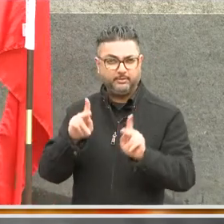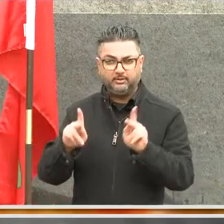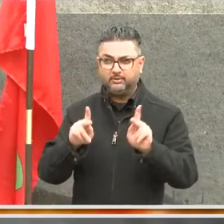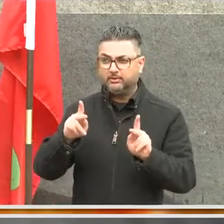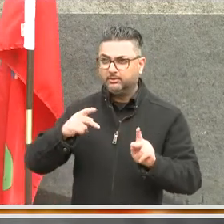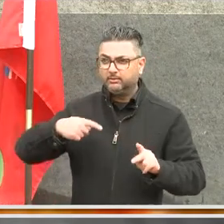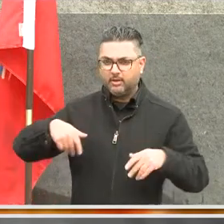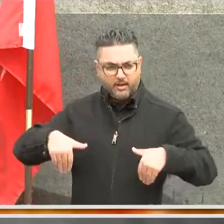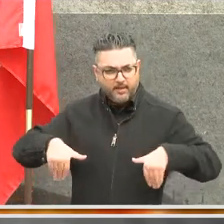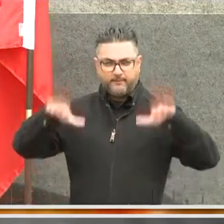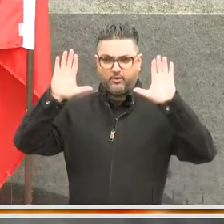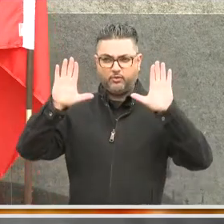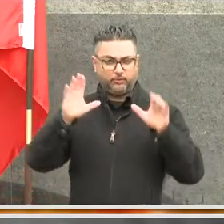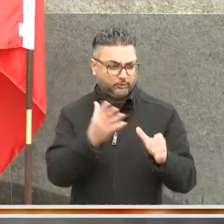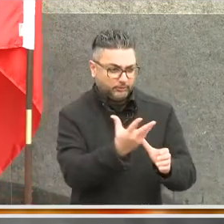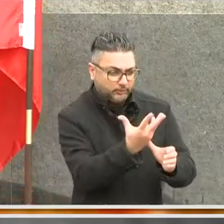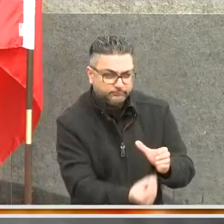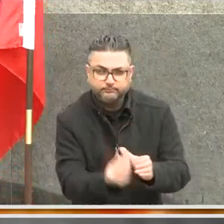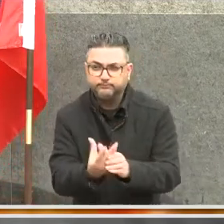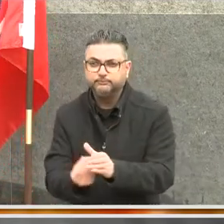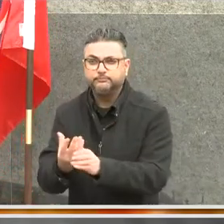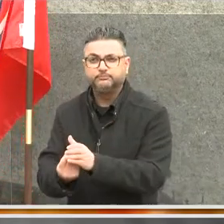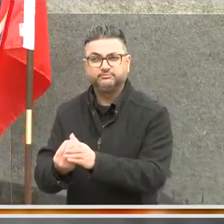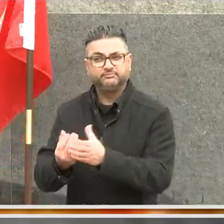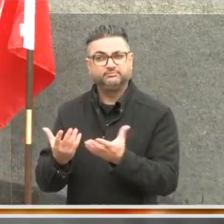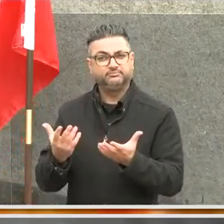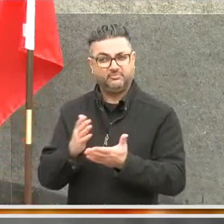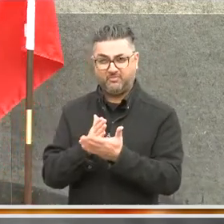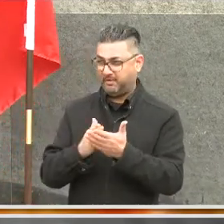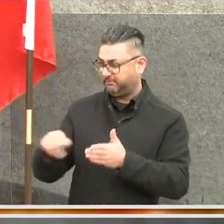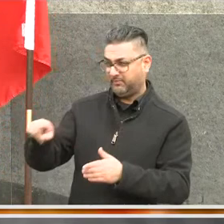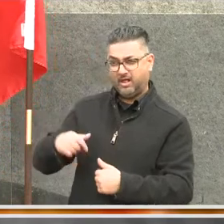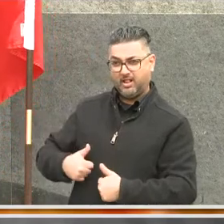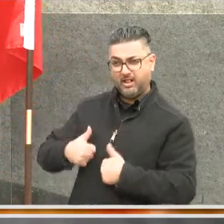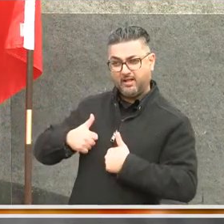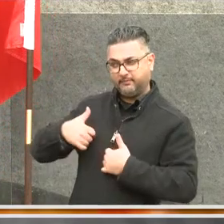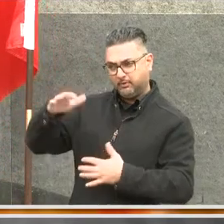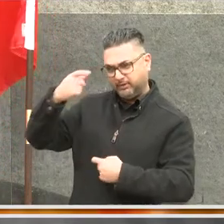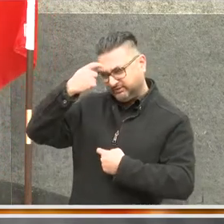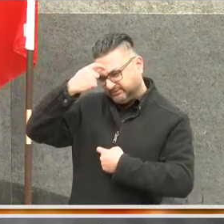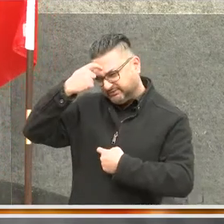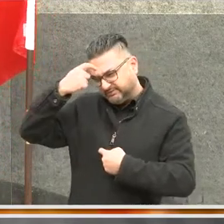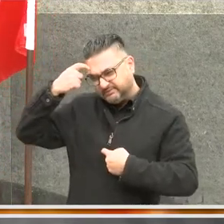well as those who still carry the wounds of service in body and soul.